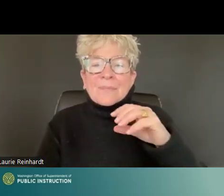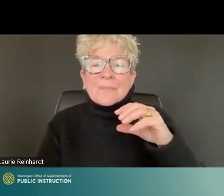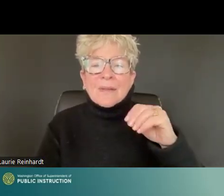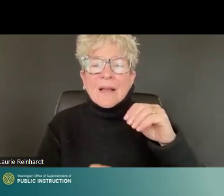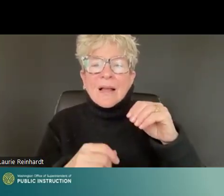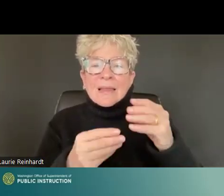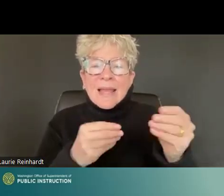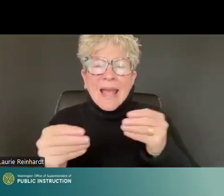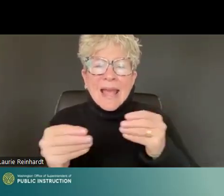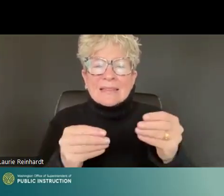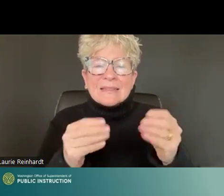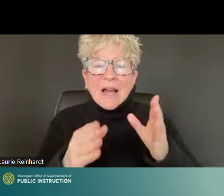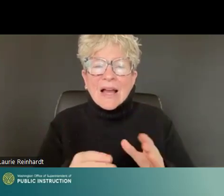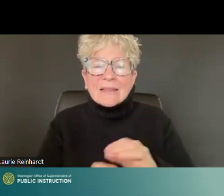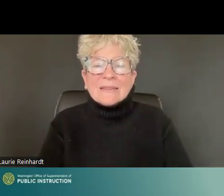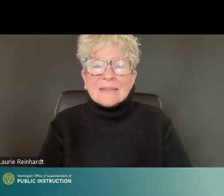liaisons.